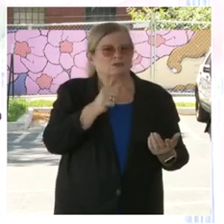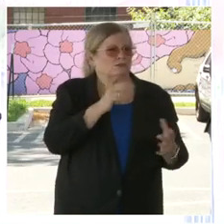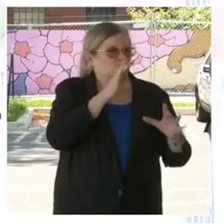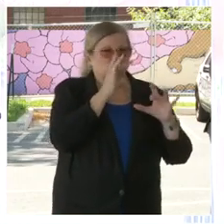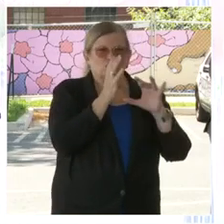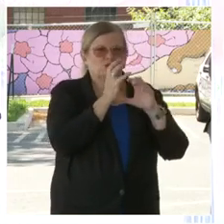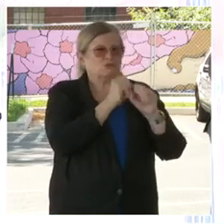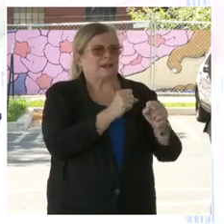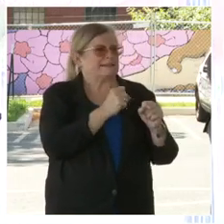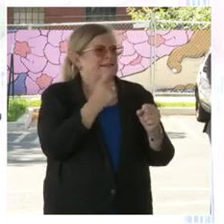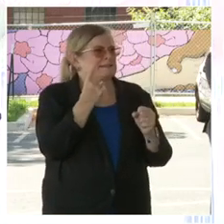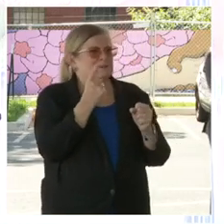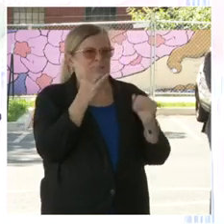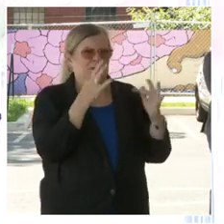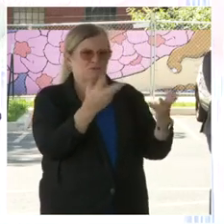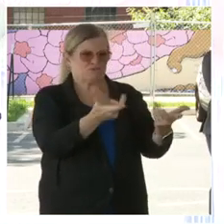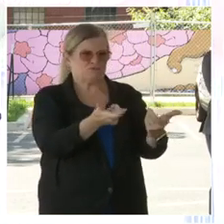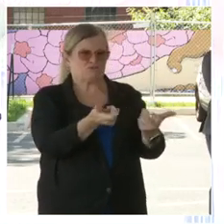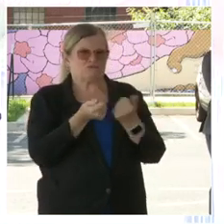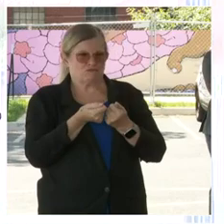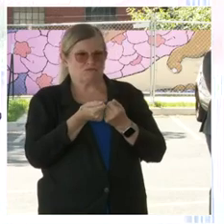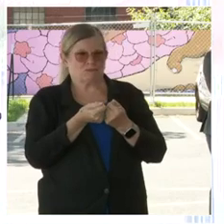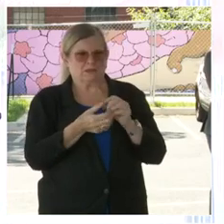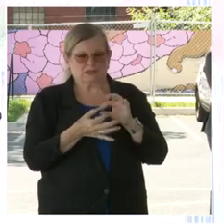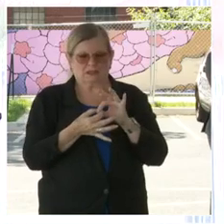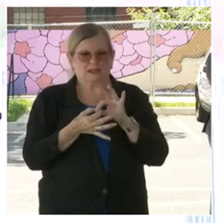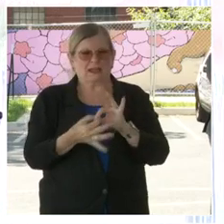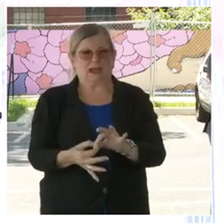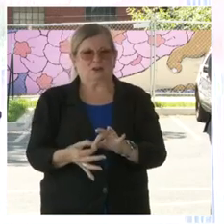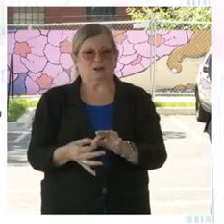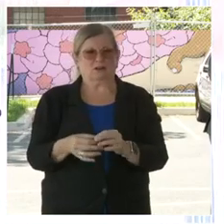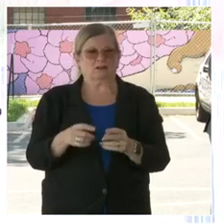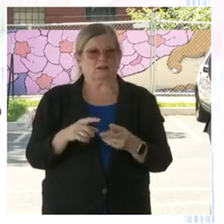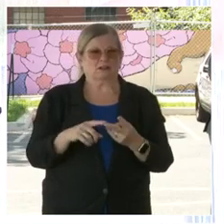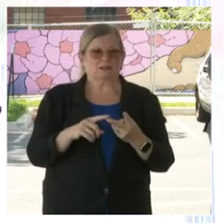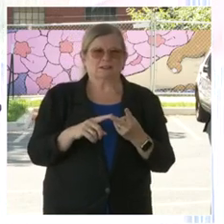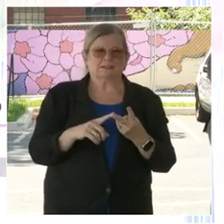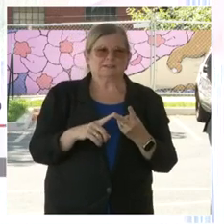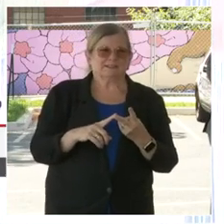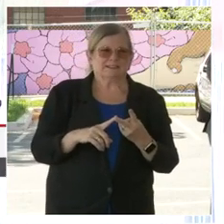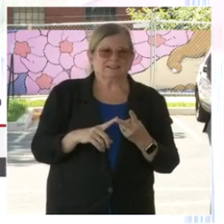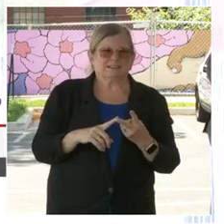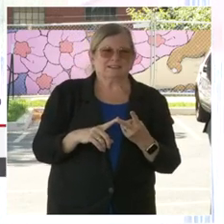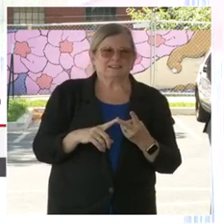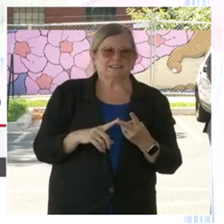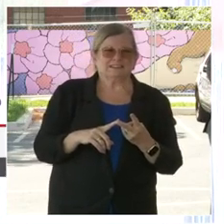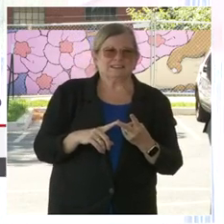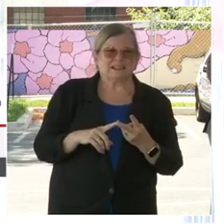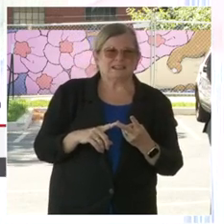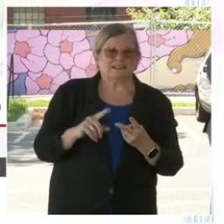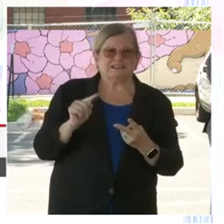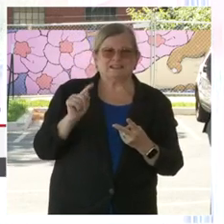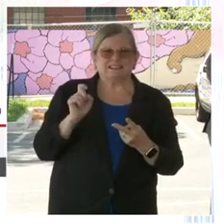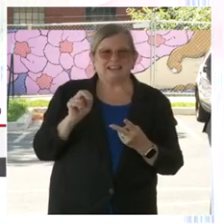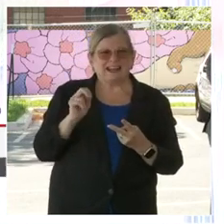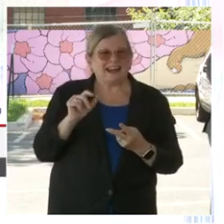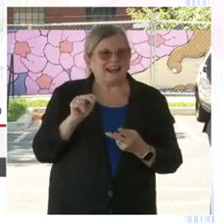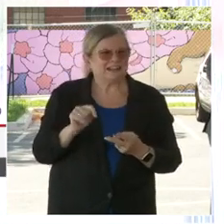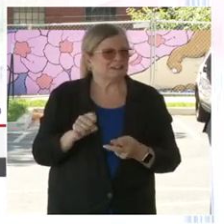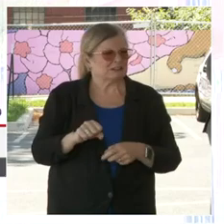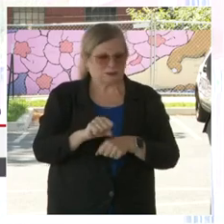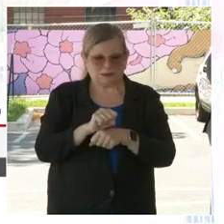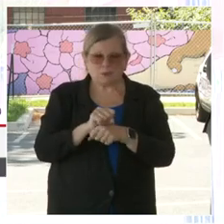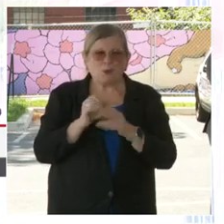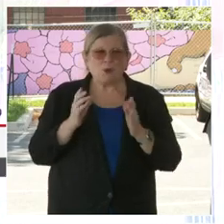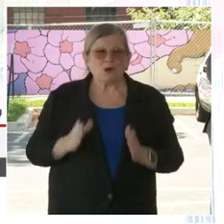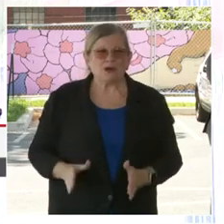major anchor retailer or tenant or employer to get the project started. And